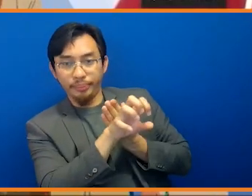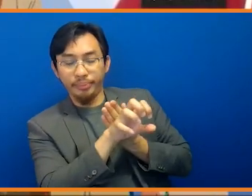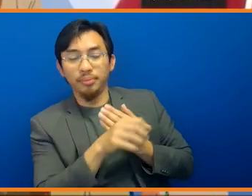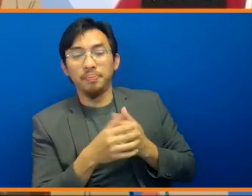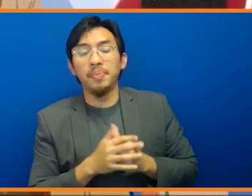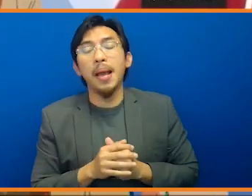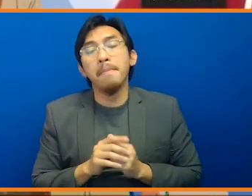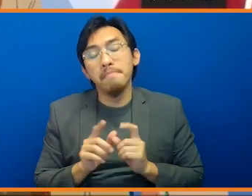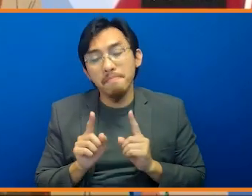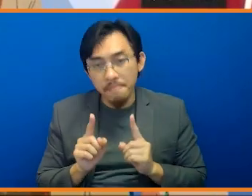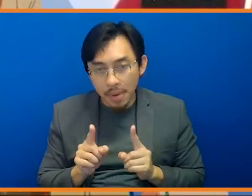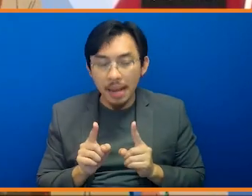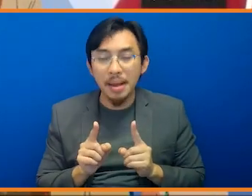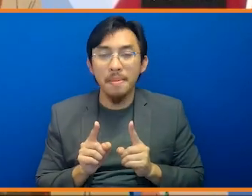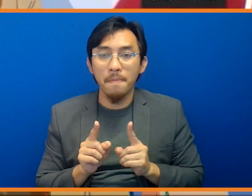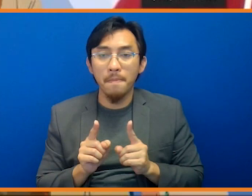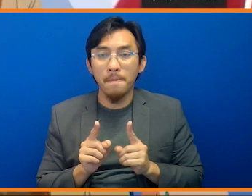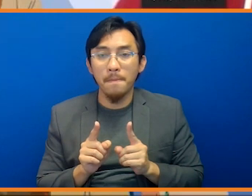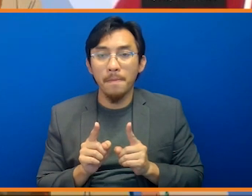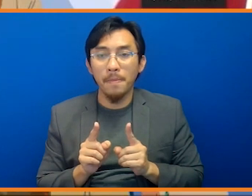still